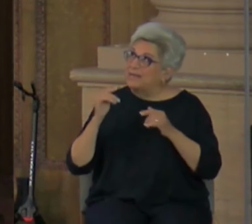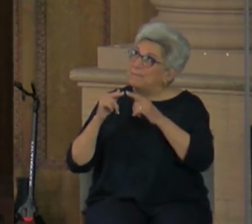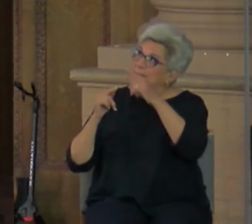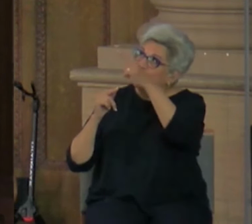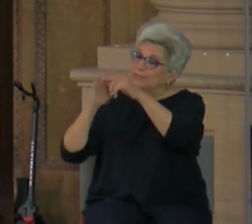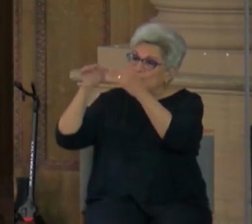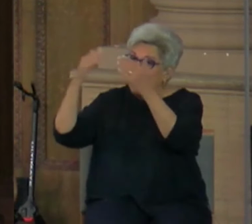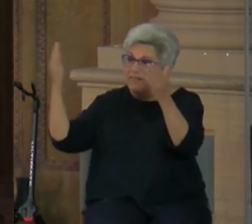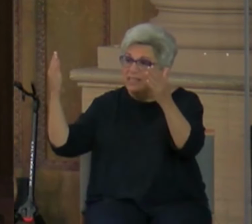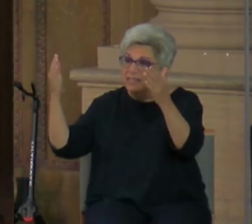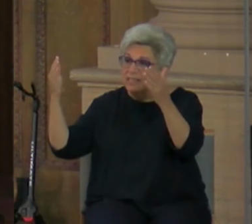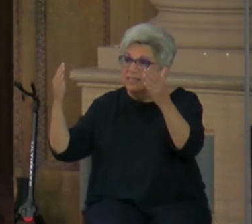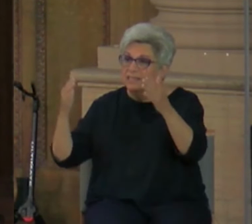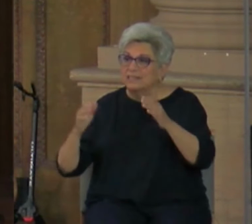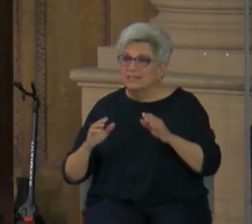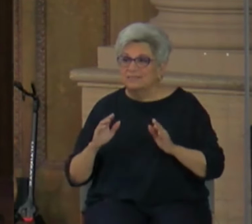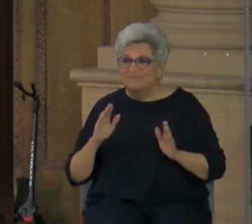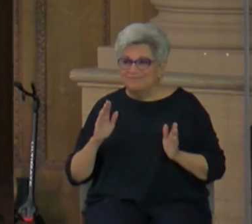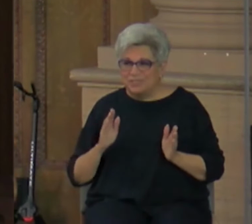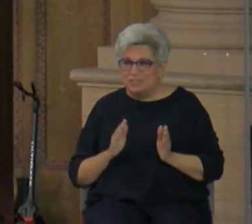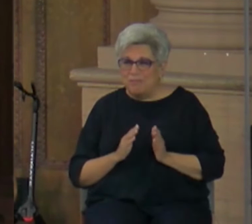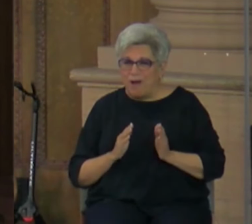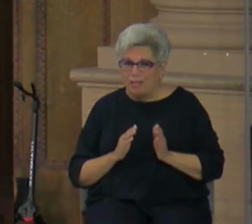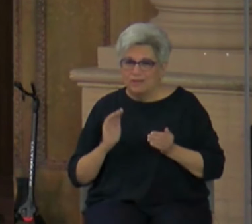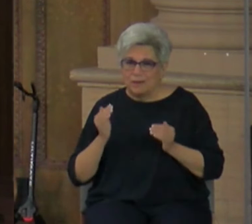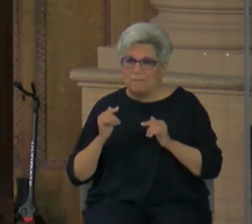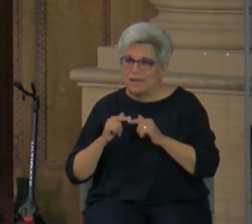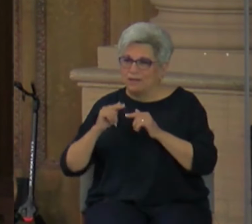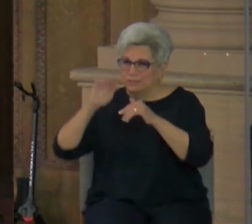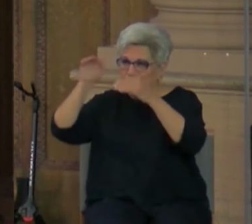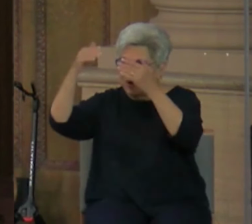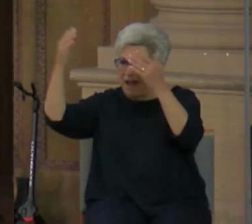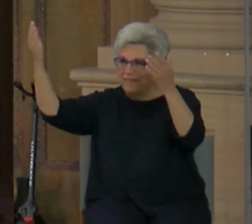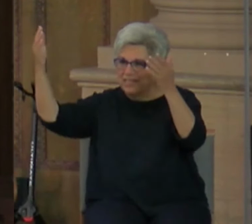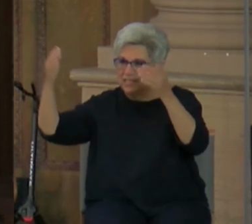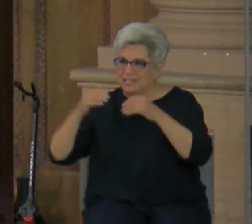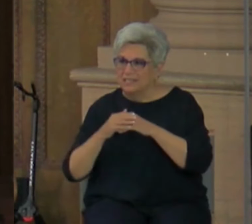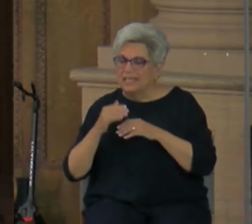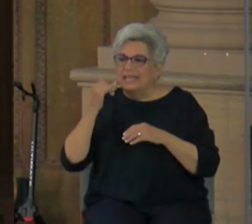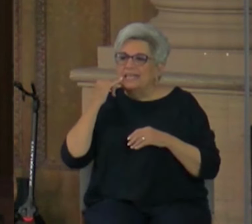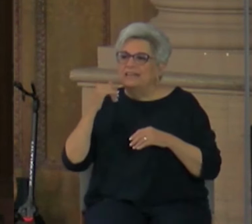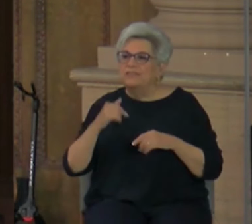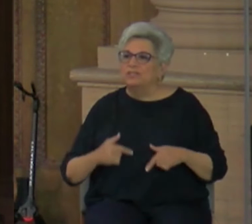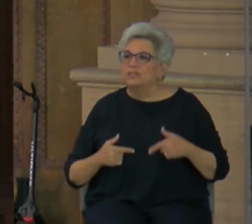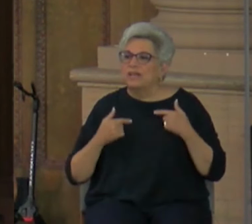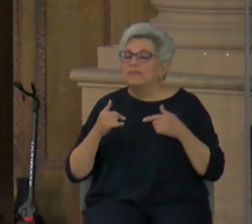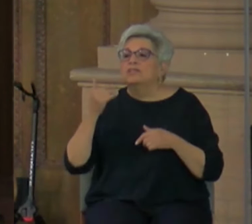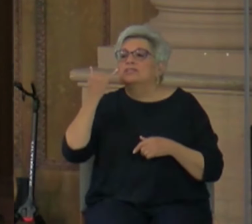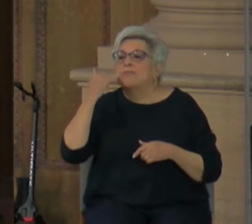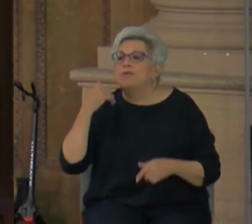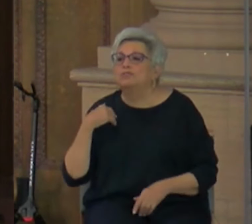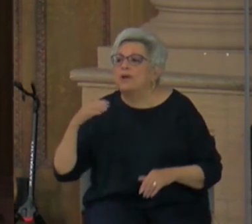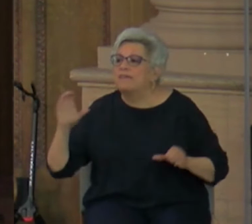eternity, they do shrink. So if in your life you go through a 50-year crisis,